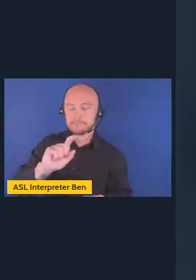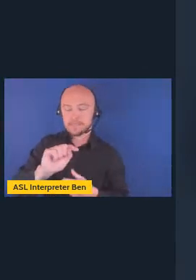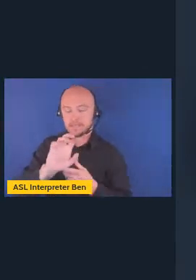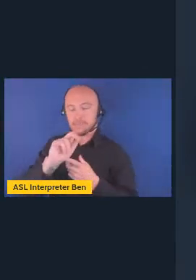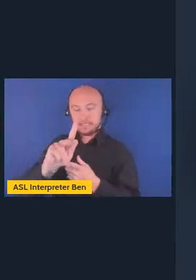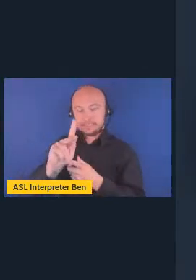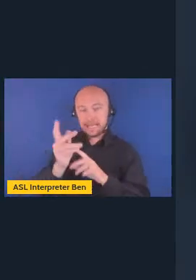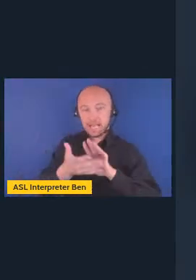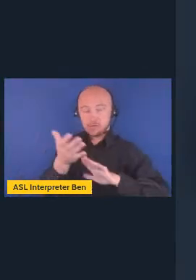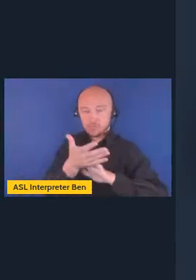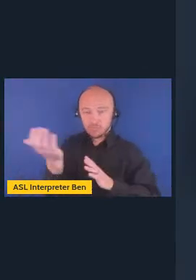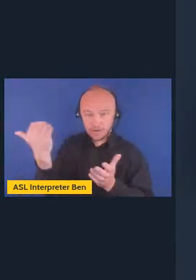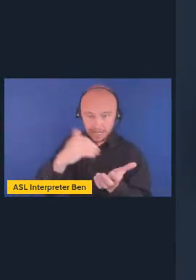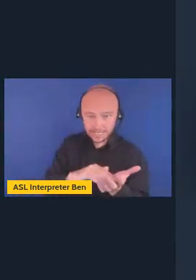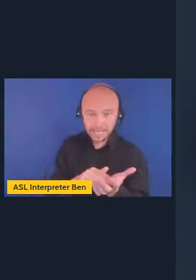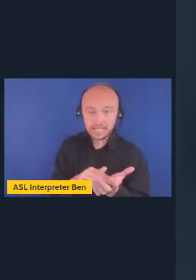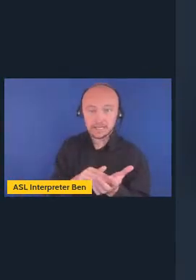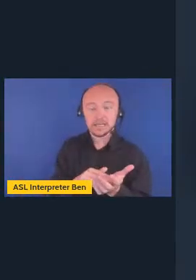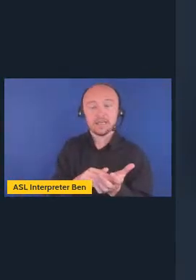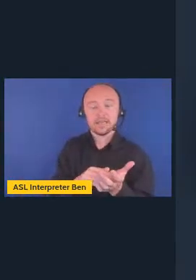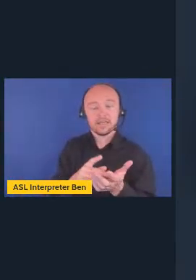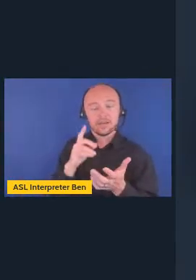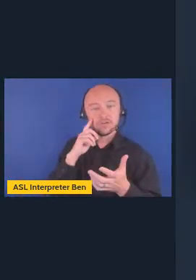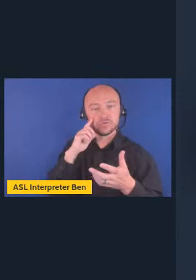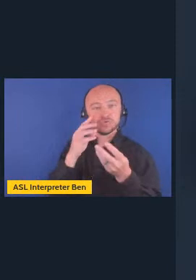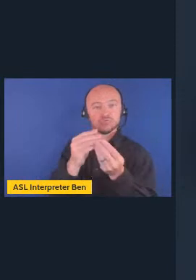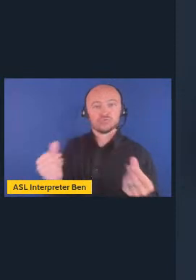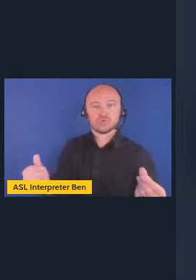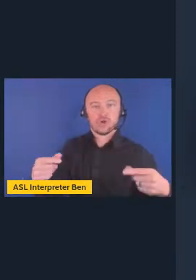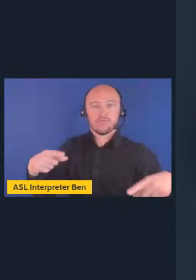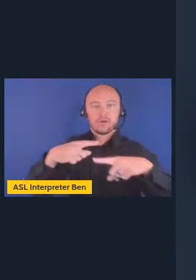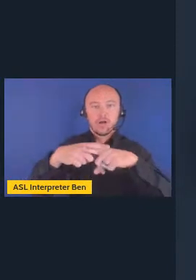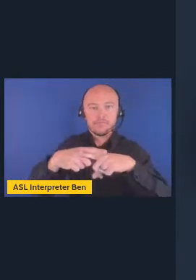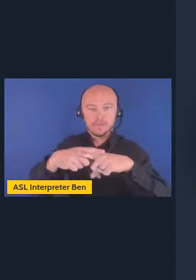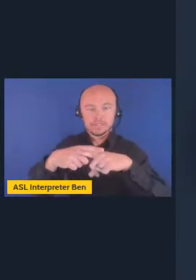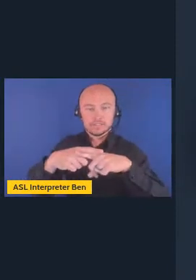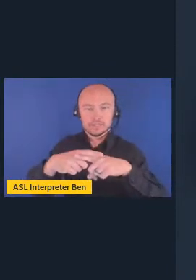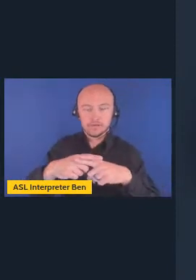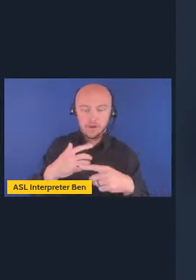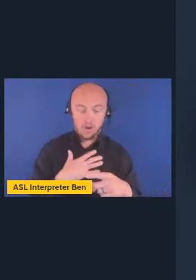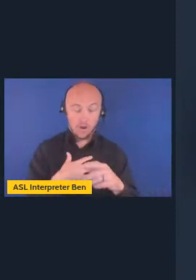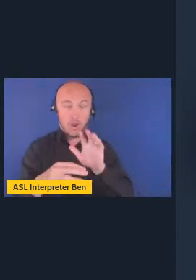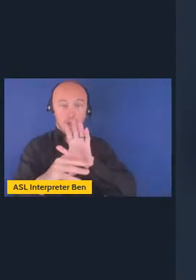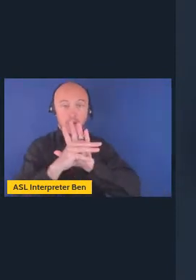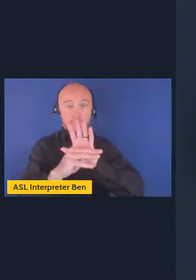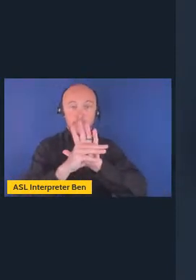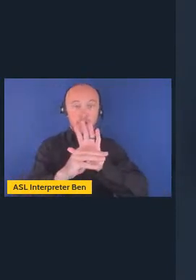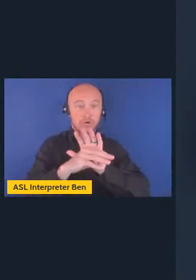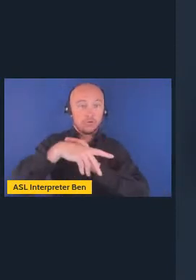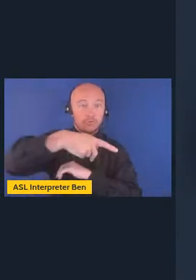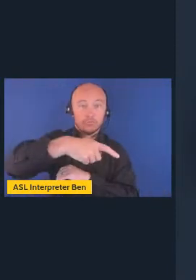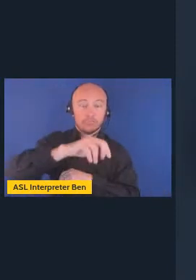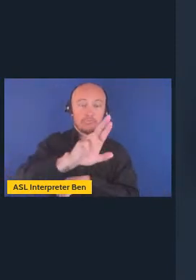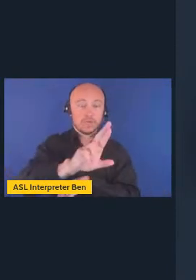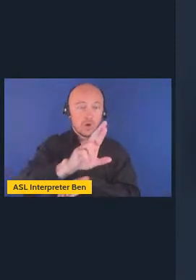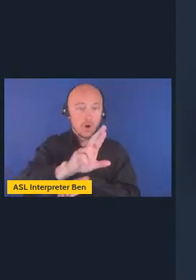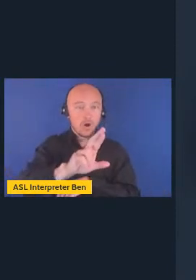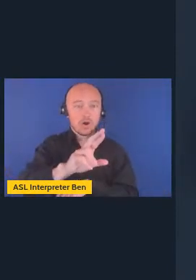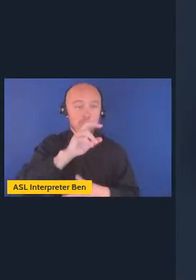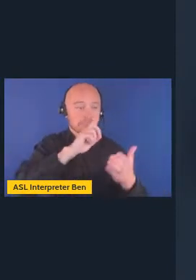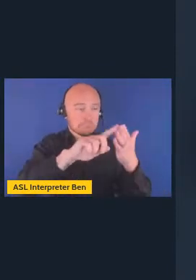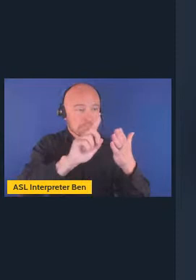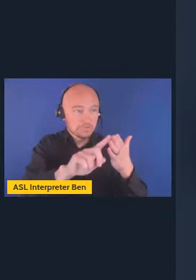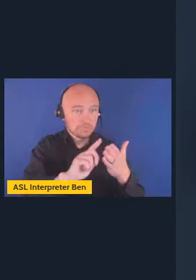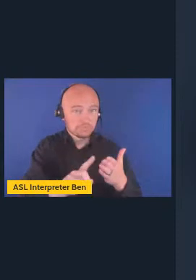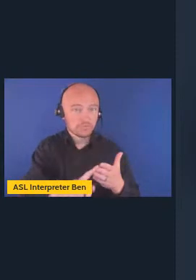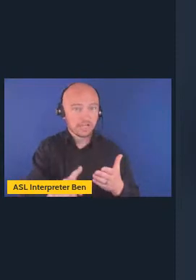this time on the result of the potential merge. And because of how the model works, all PRs can be preemptively checked in parallel, leading